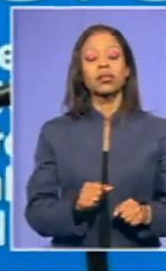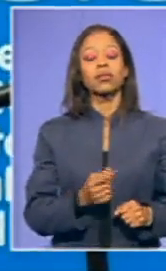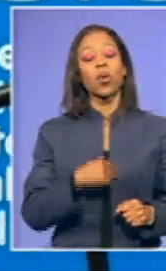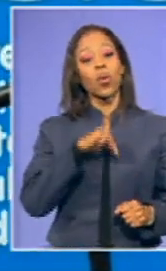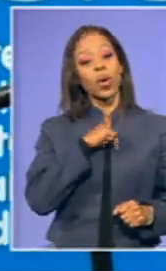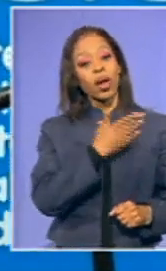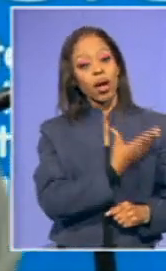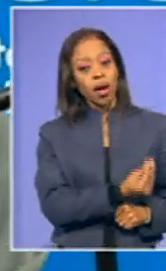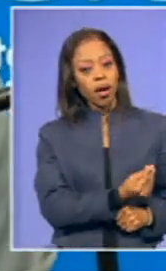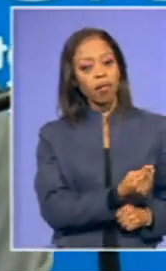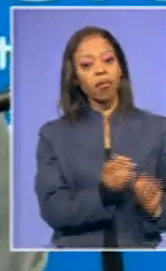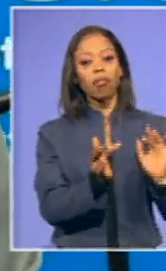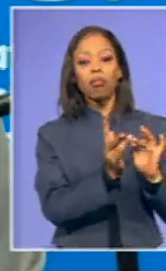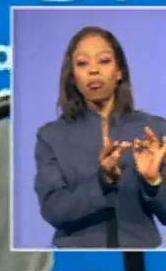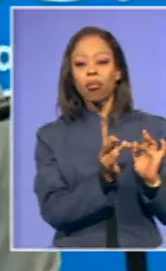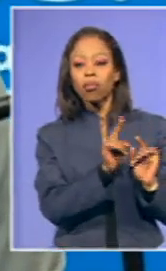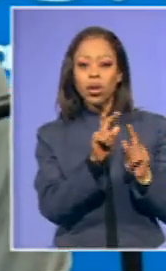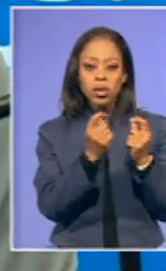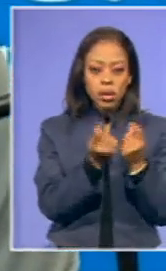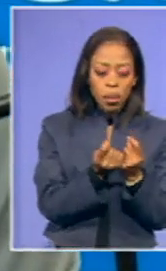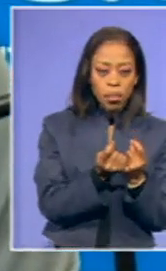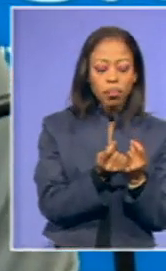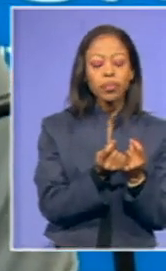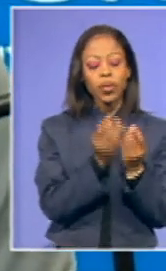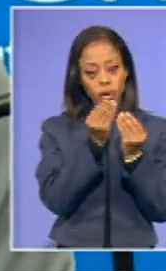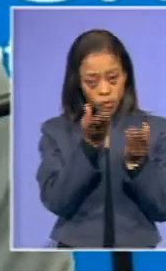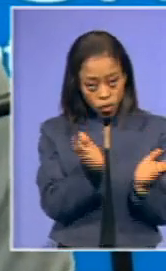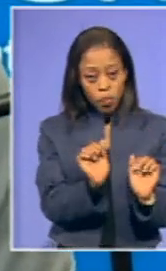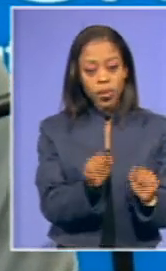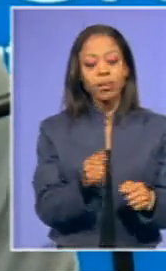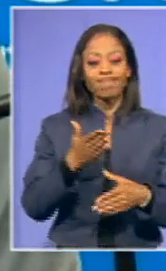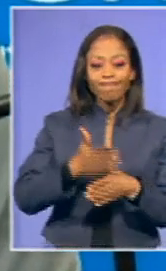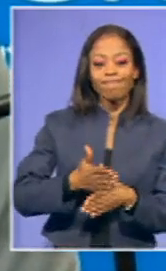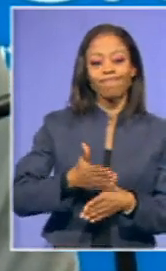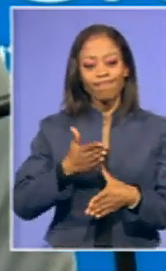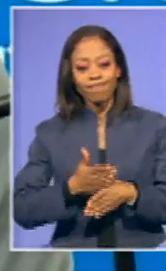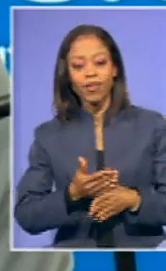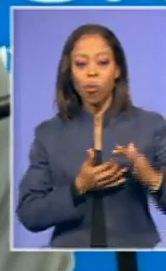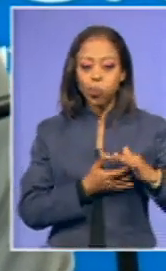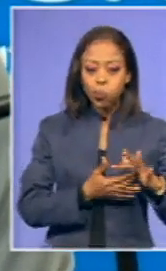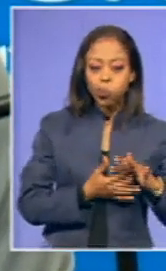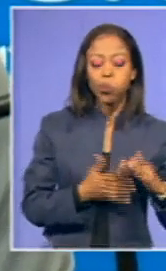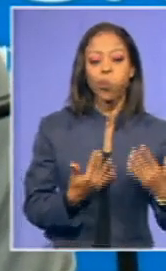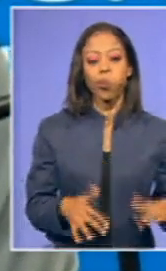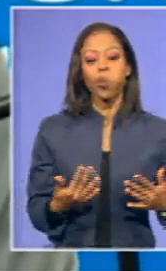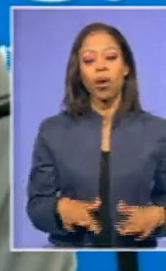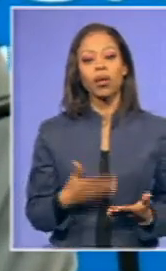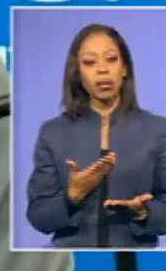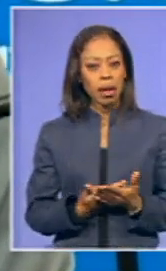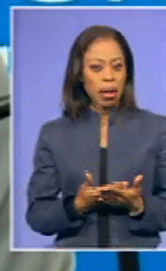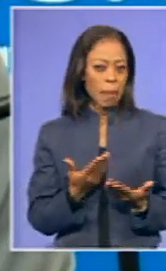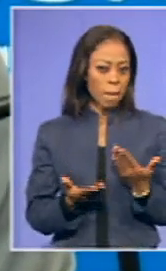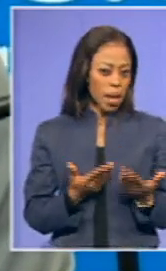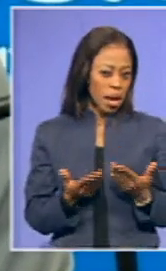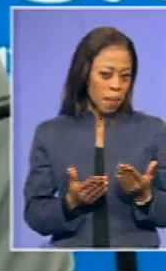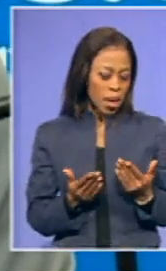Umgeni, contacted the team and we said to them, yes, we know you are working, you're all enthusiastic, can you move the